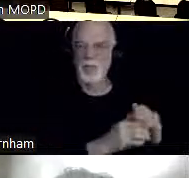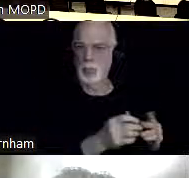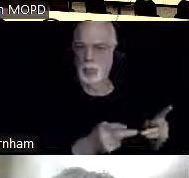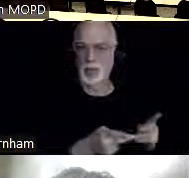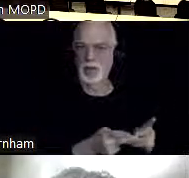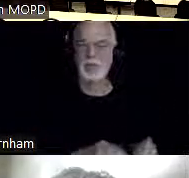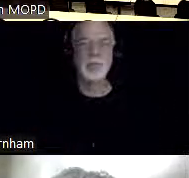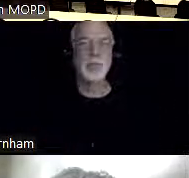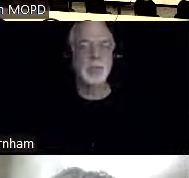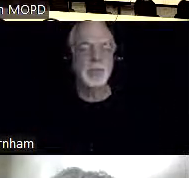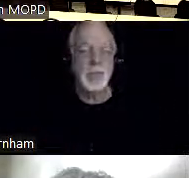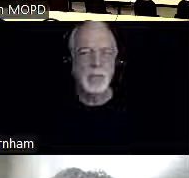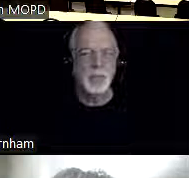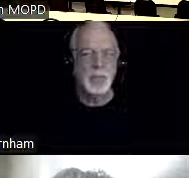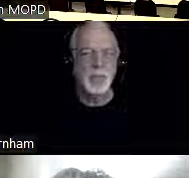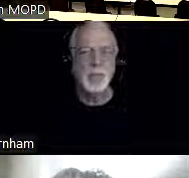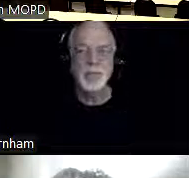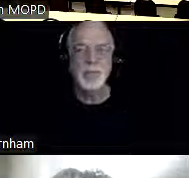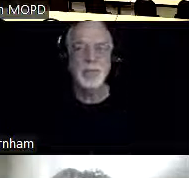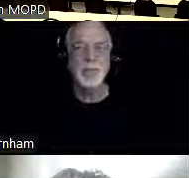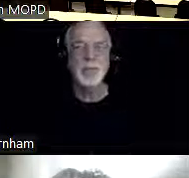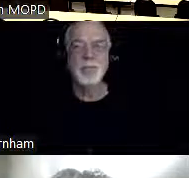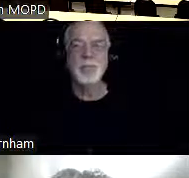Over here. Okay. Hello, people.